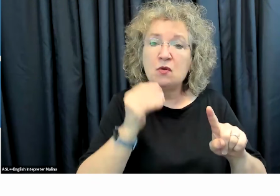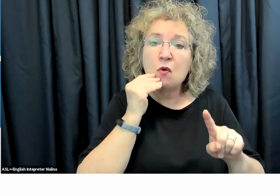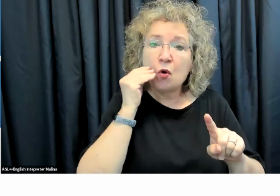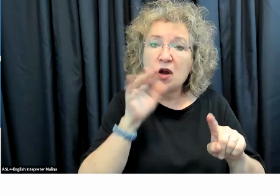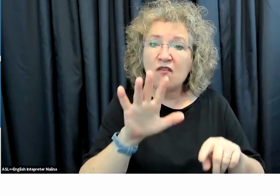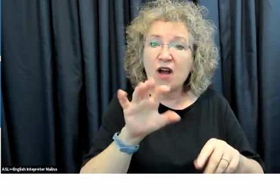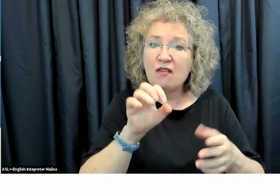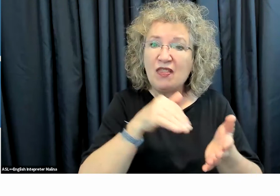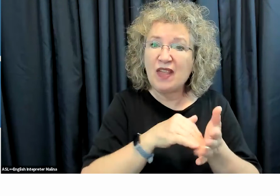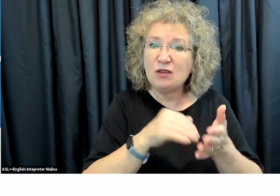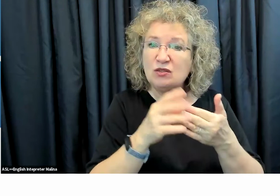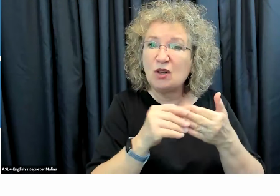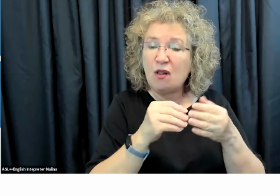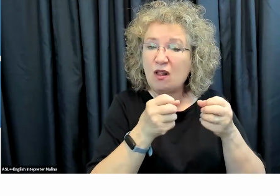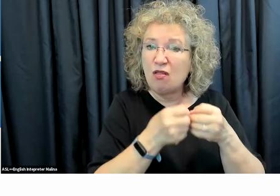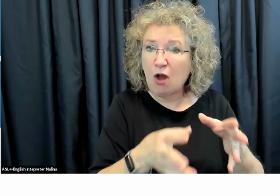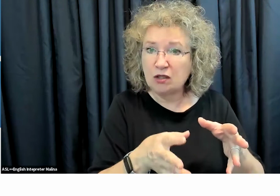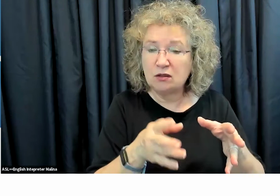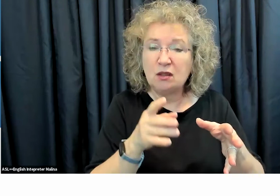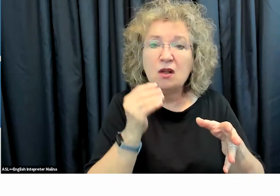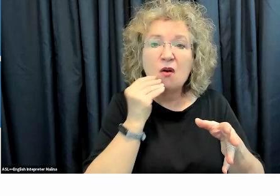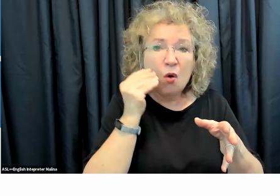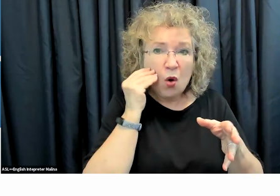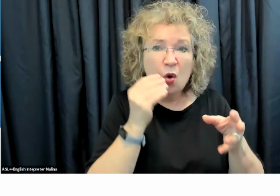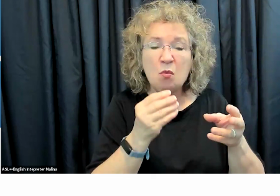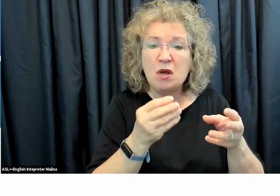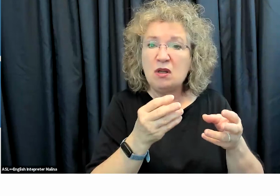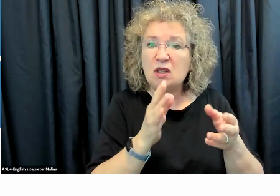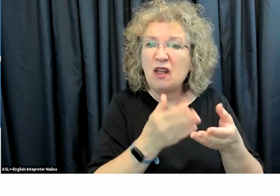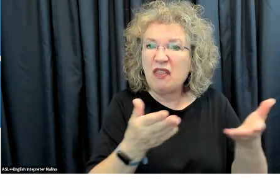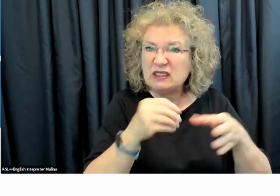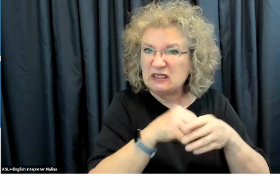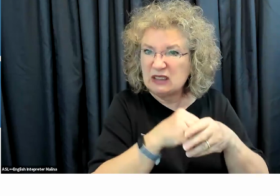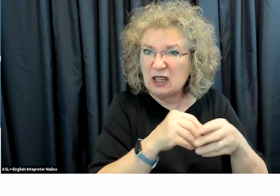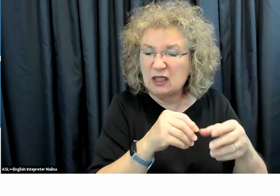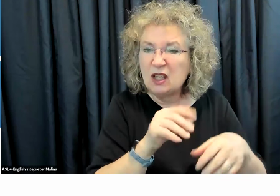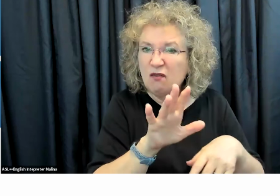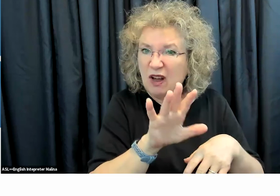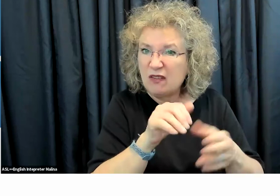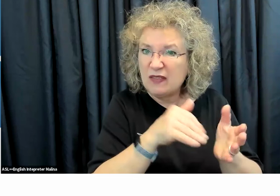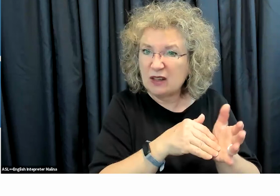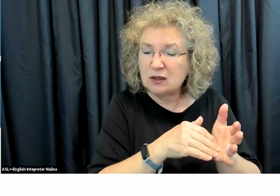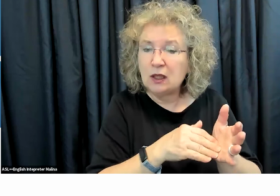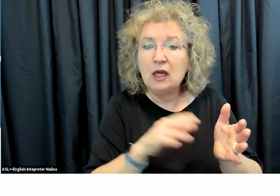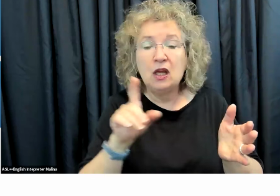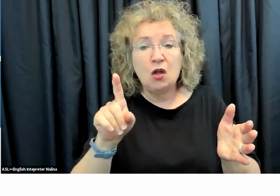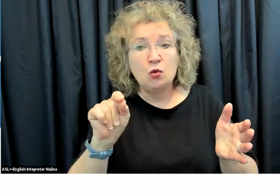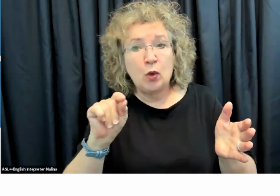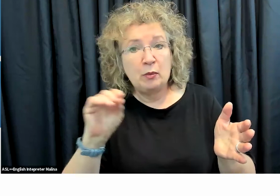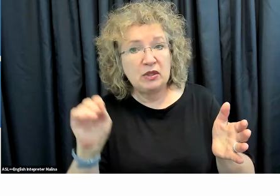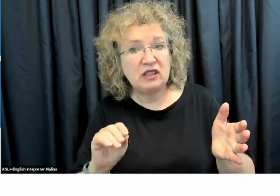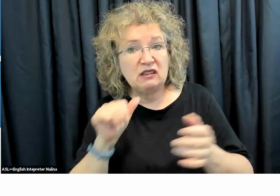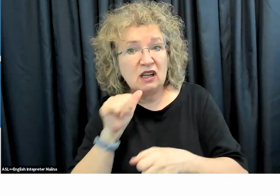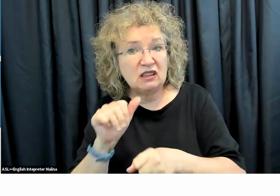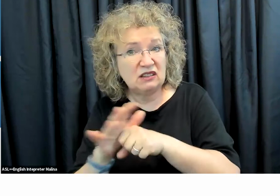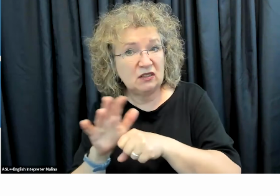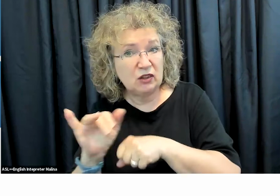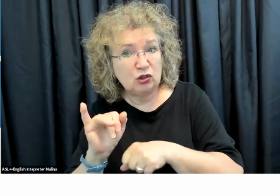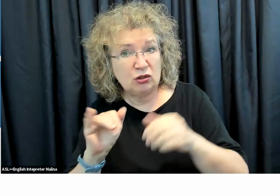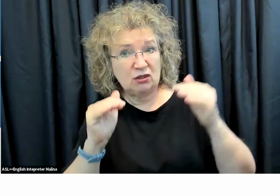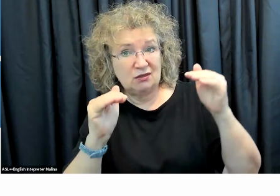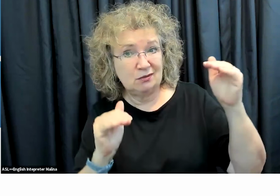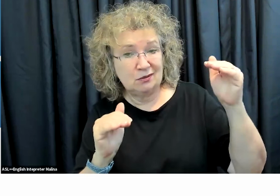and the property within it, 20% being 20% underinsured would mean you'd